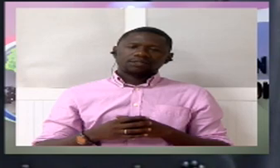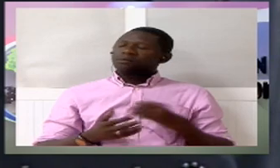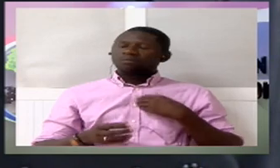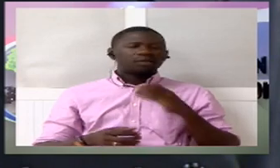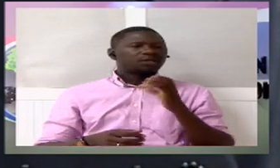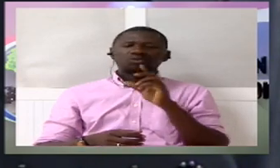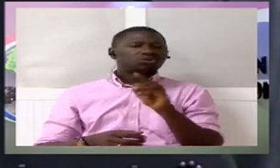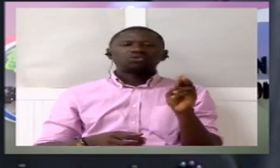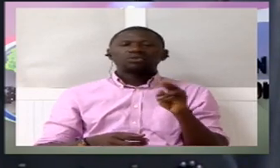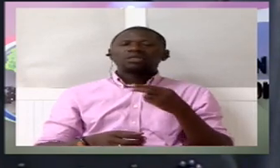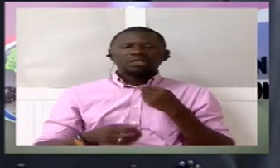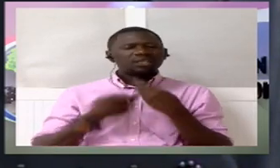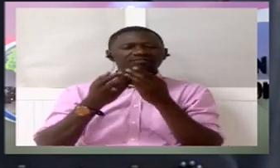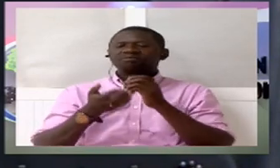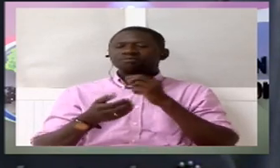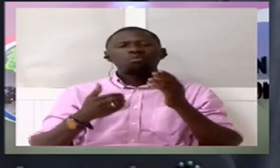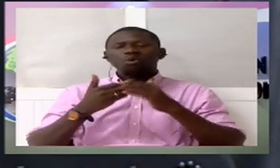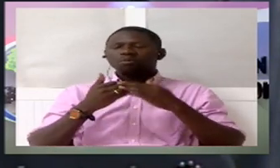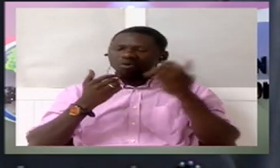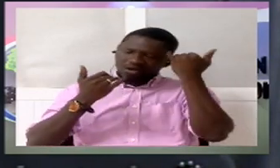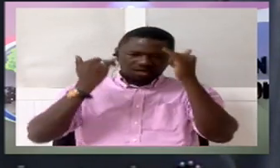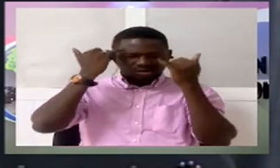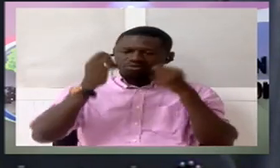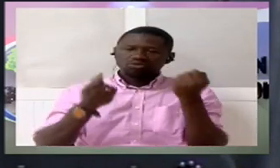I cannot give any clarity on that because I found him in it.